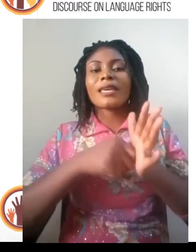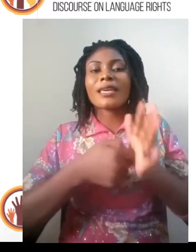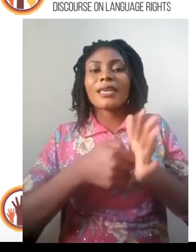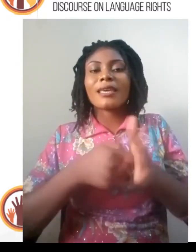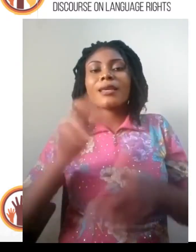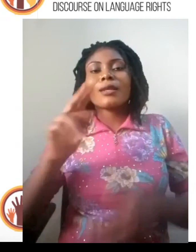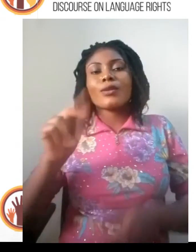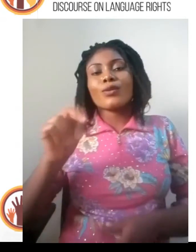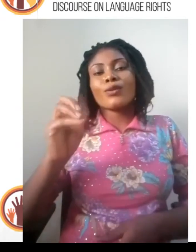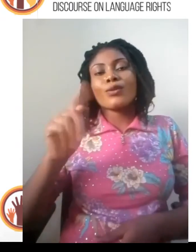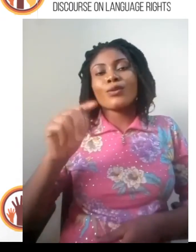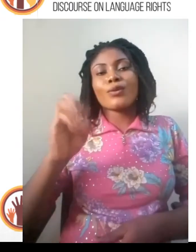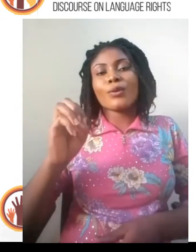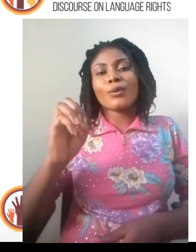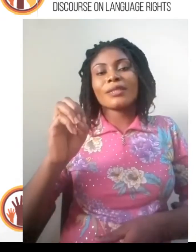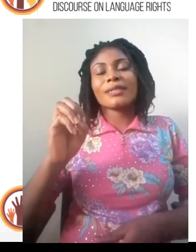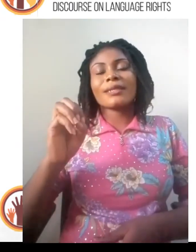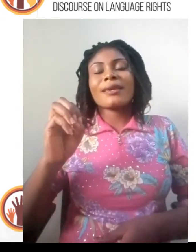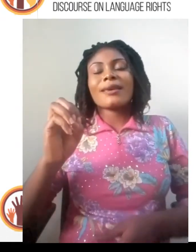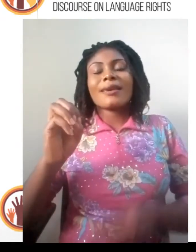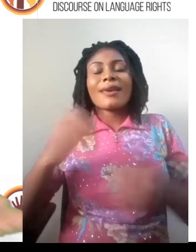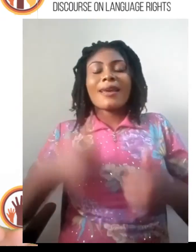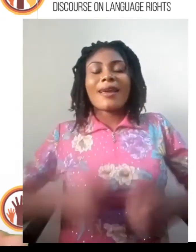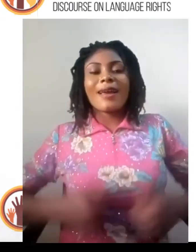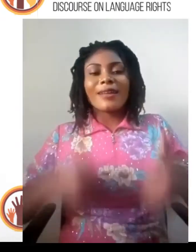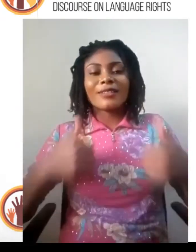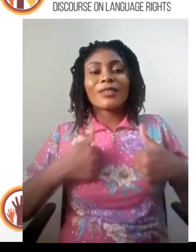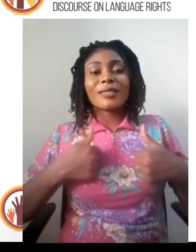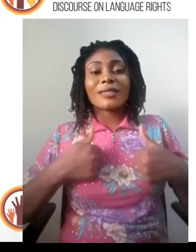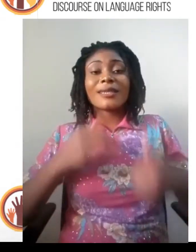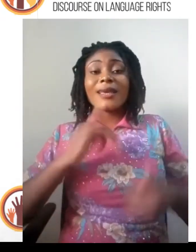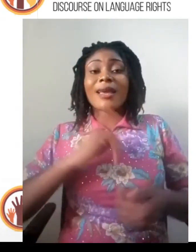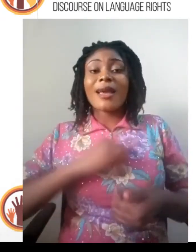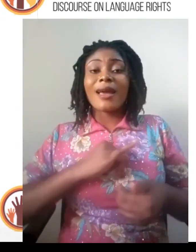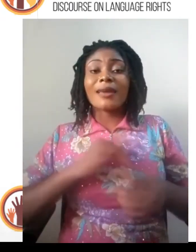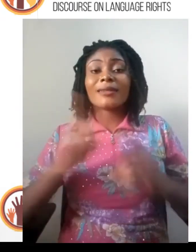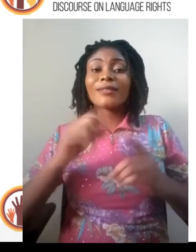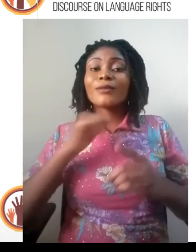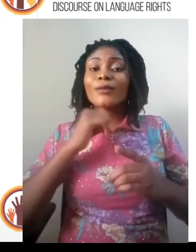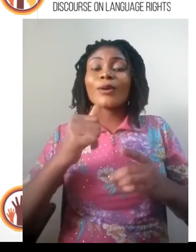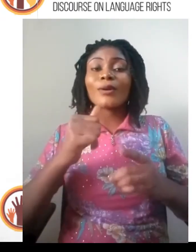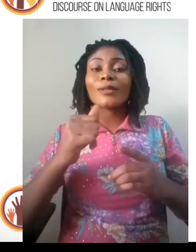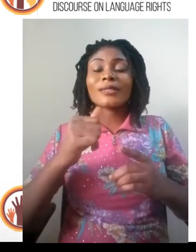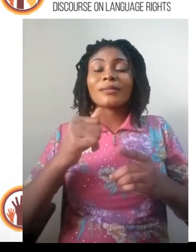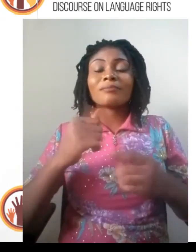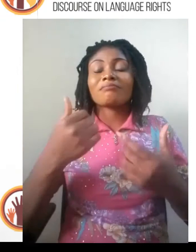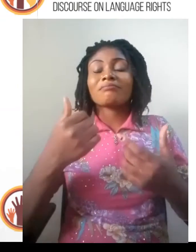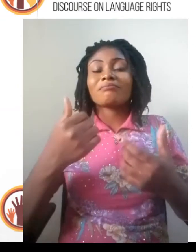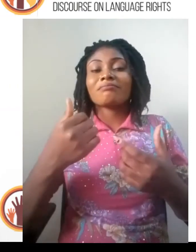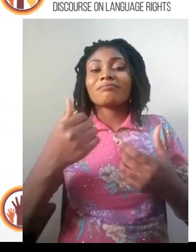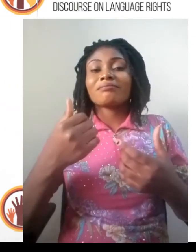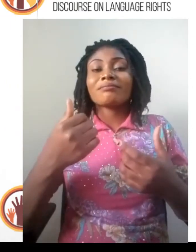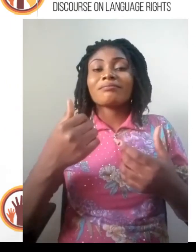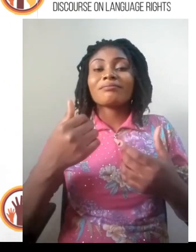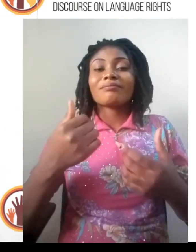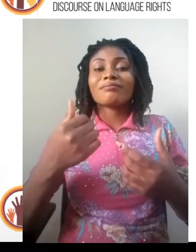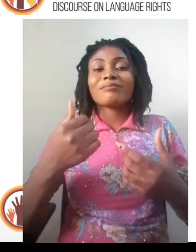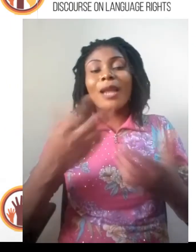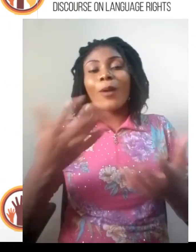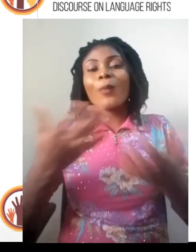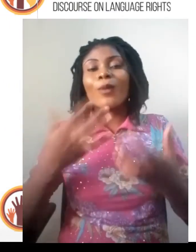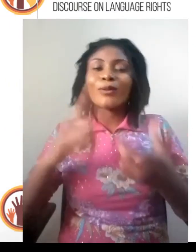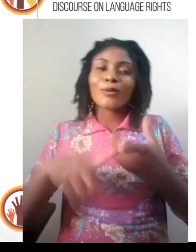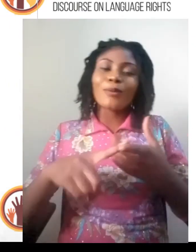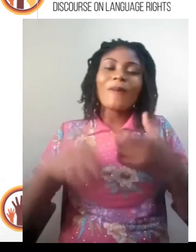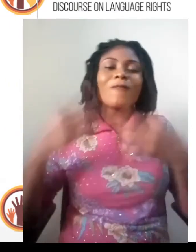and I didn't intend to exhaust the discussion that Nyst and Nyako